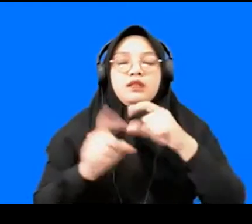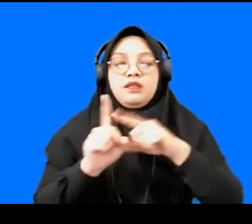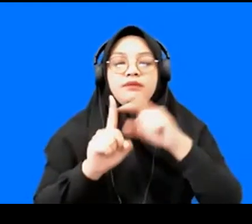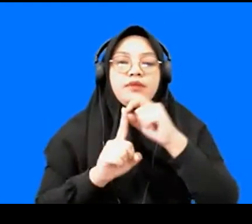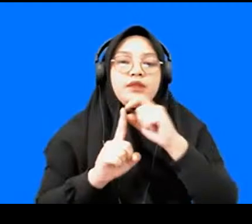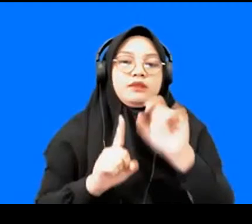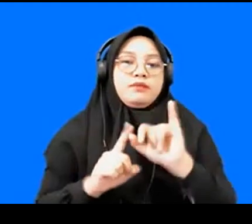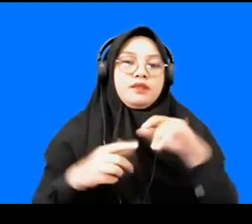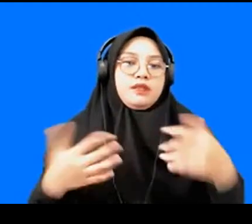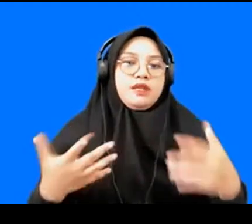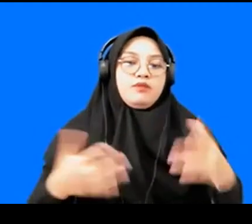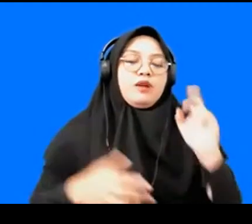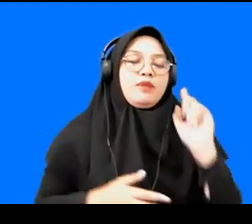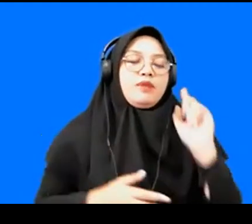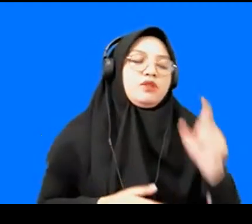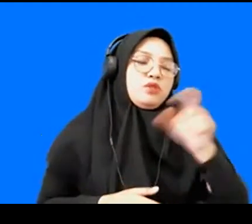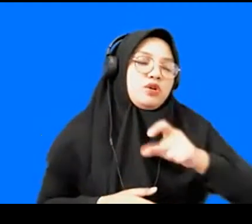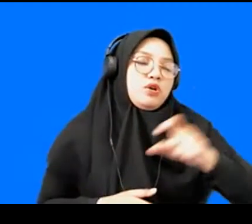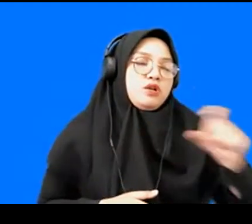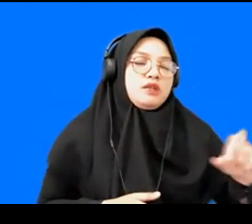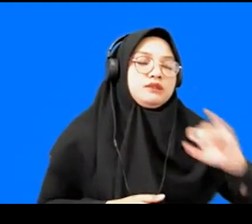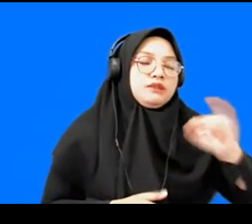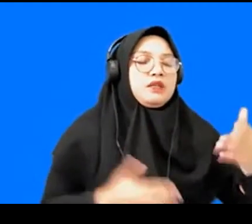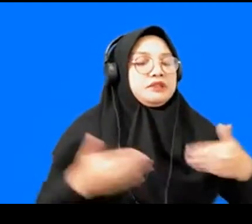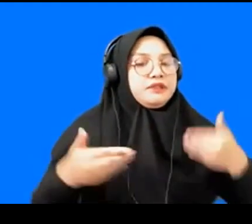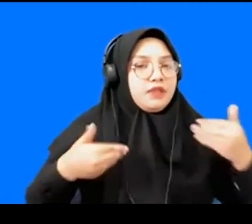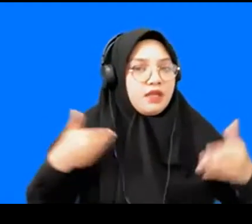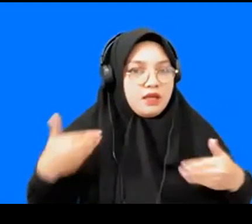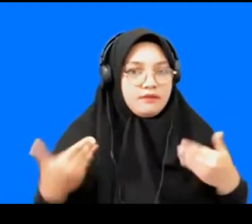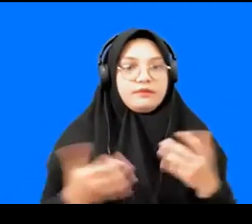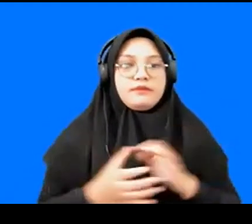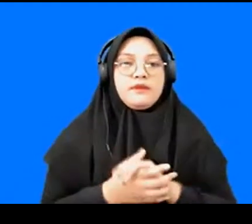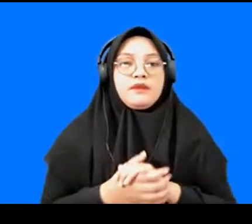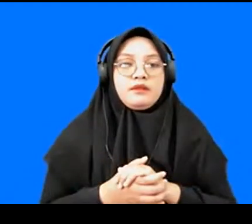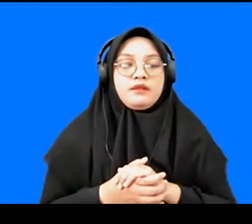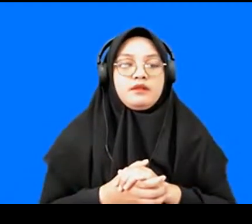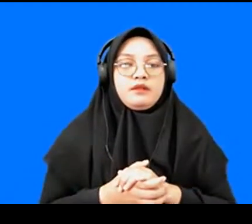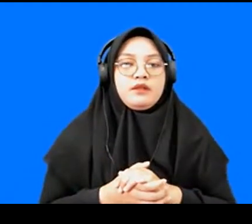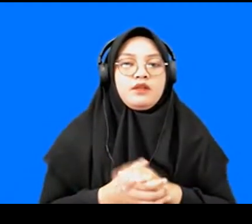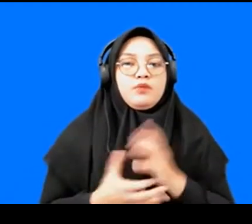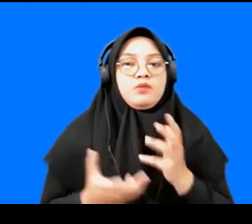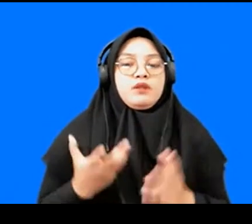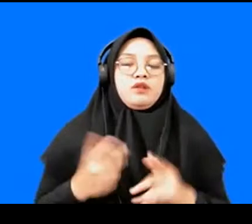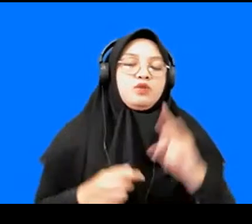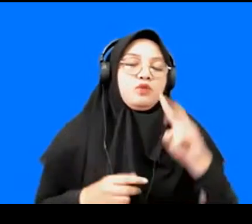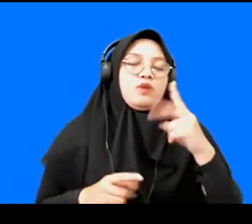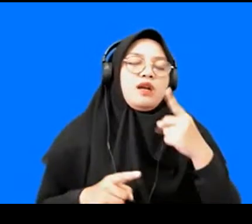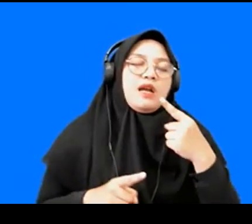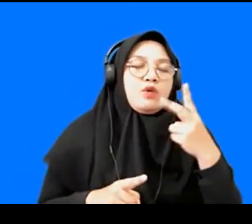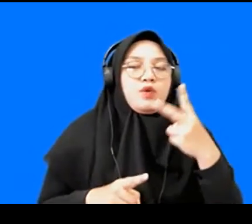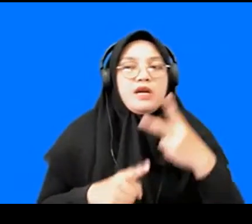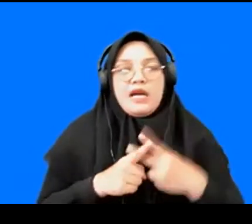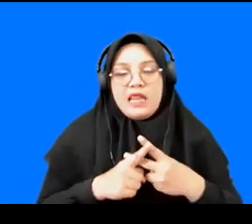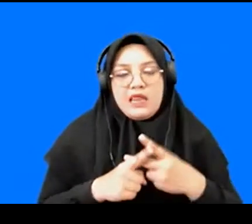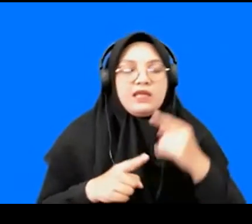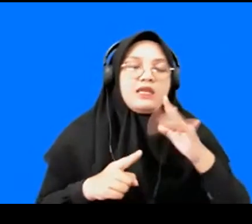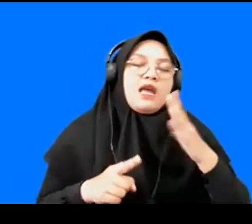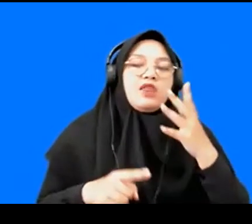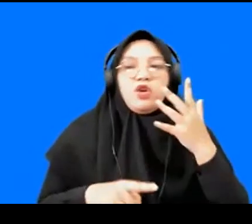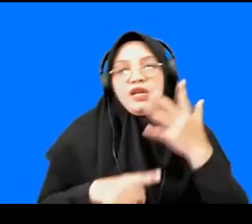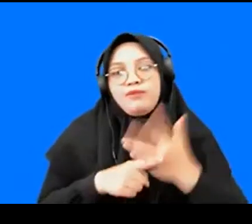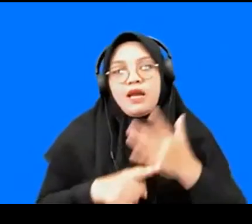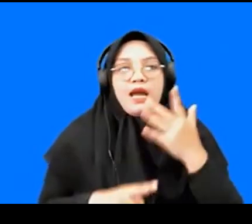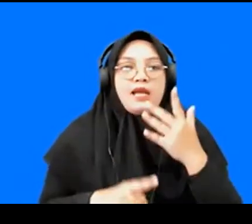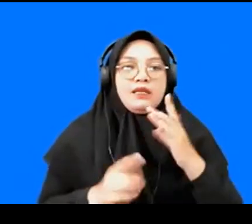that, GDP is not two times, but five times more than Pakistan. So it will love to do that. But it